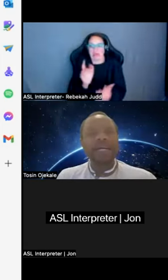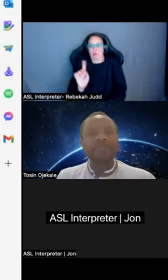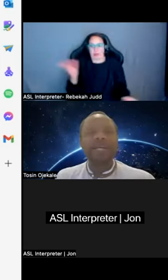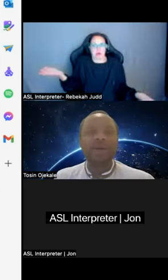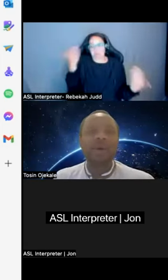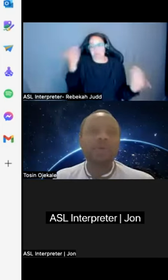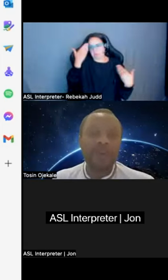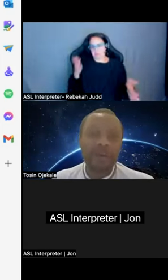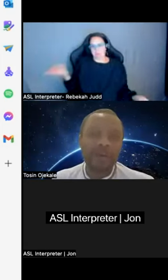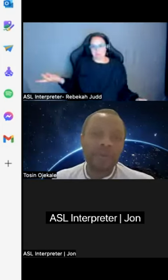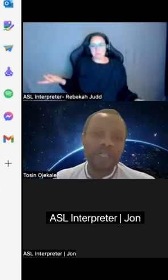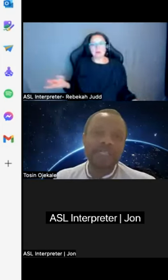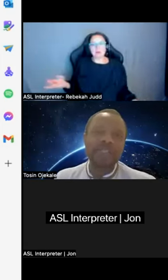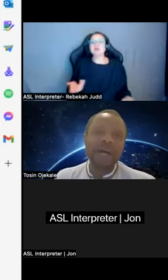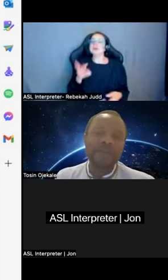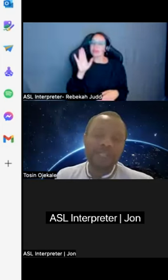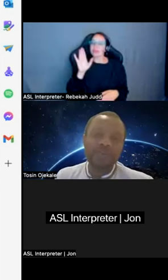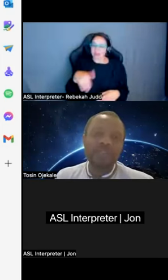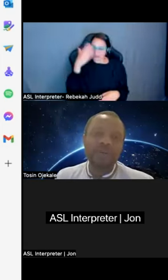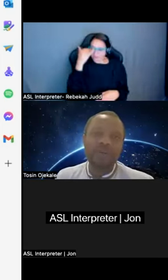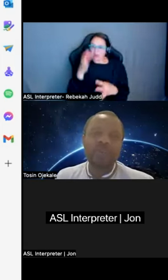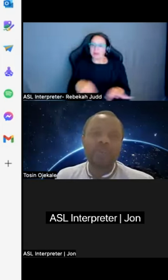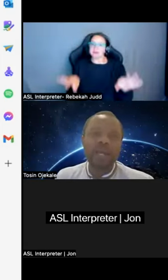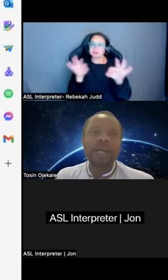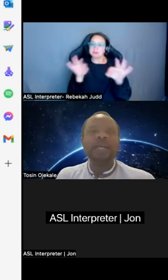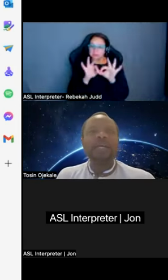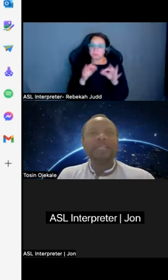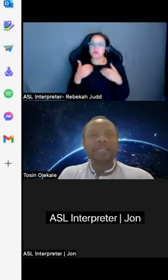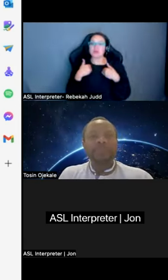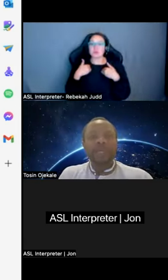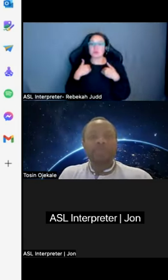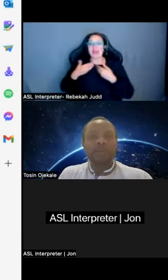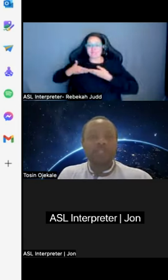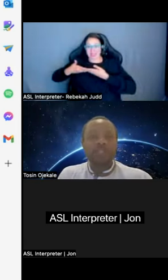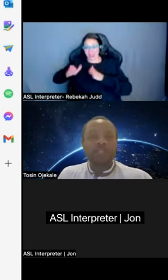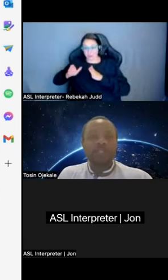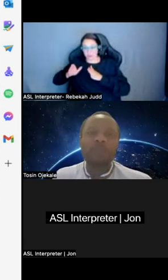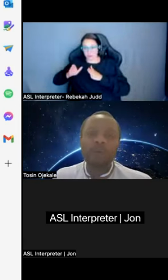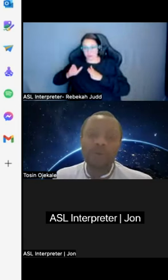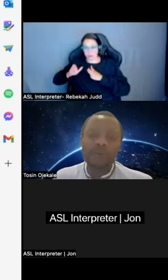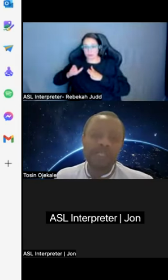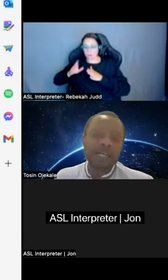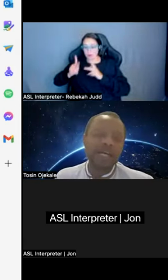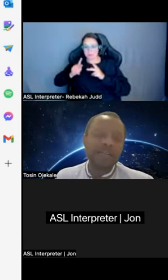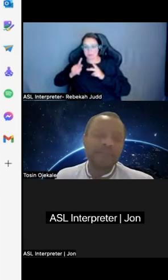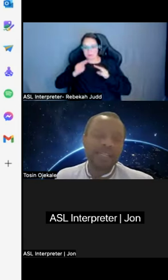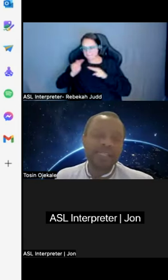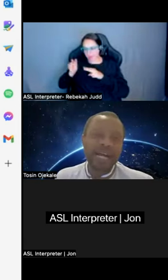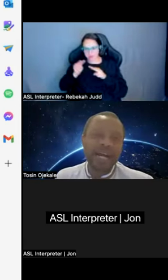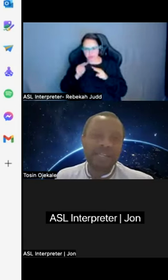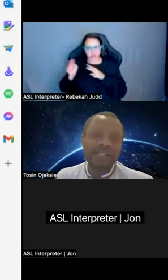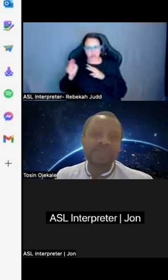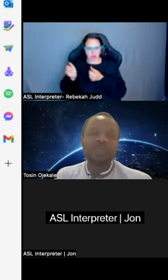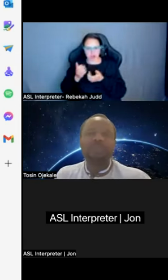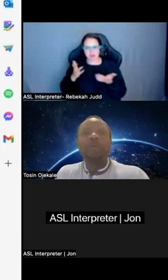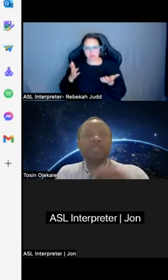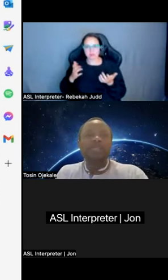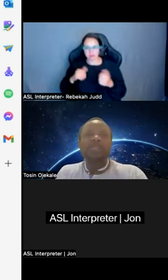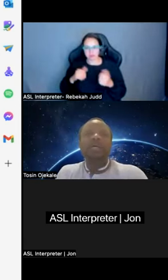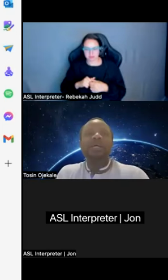And that's why it's also very important that you have a situation room where this is being monitored. So most of these devices have